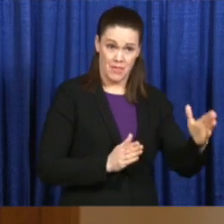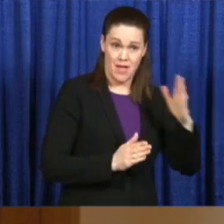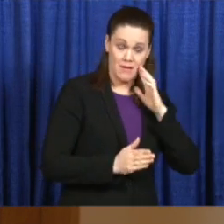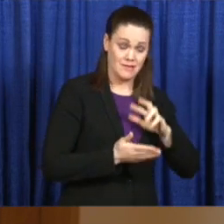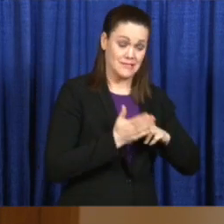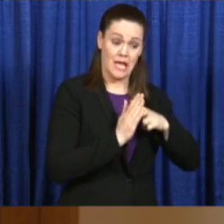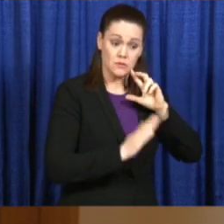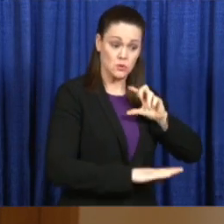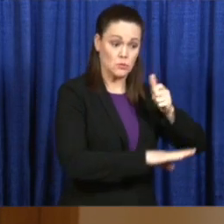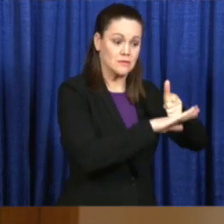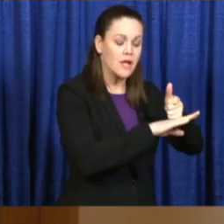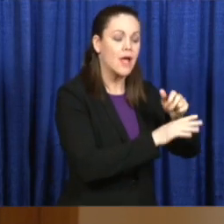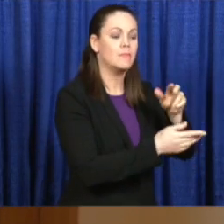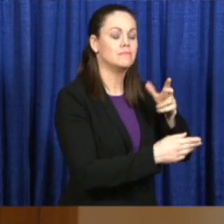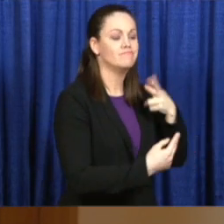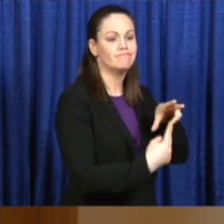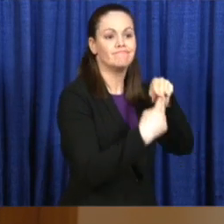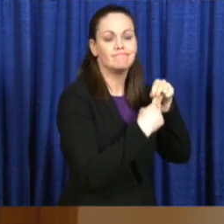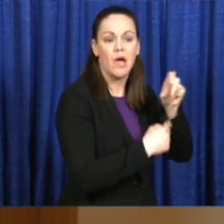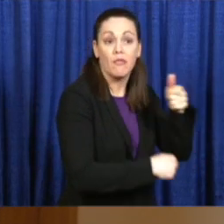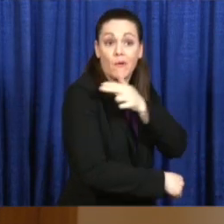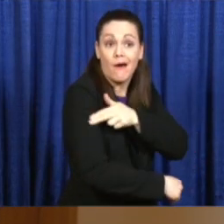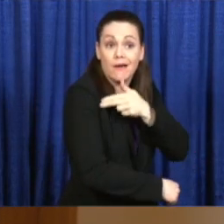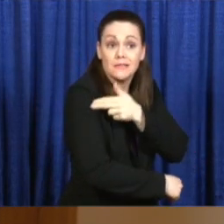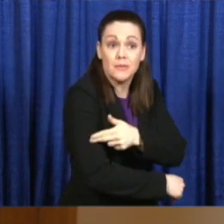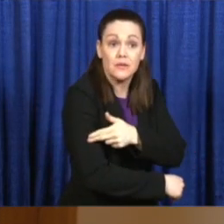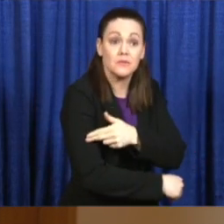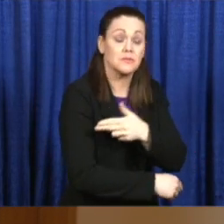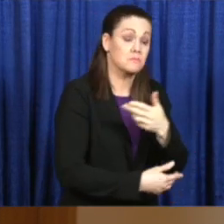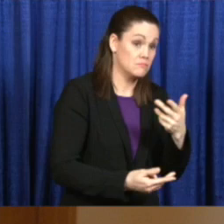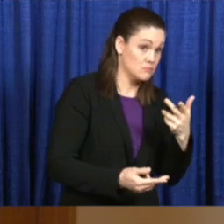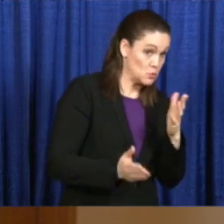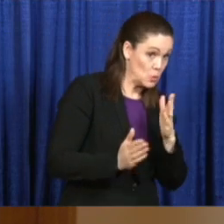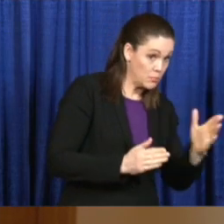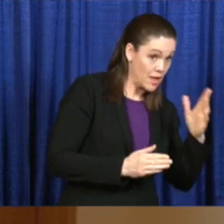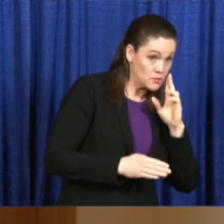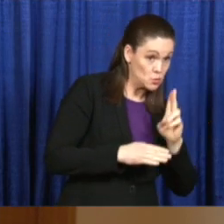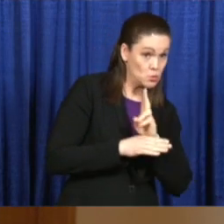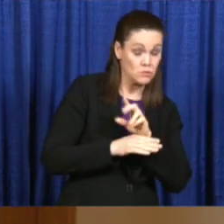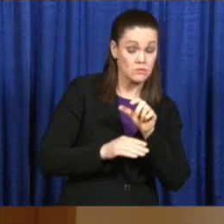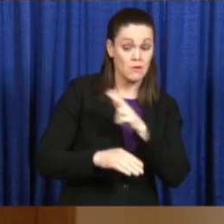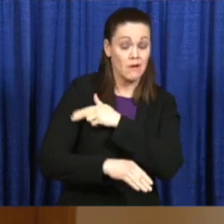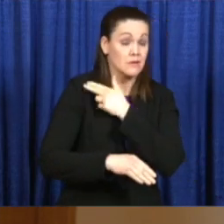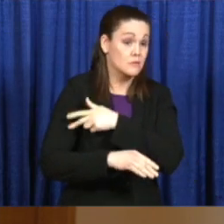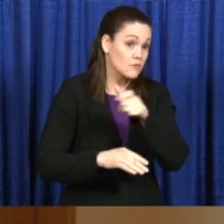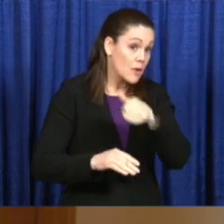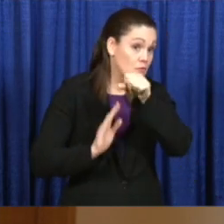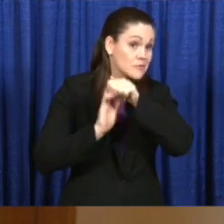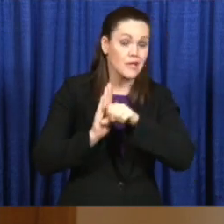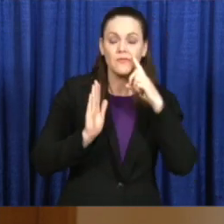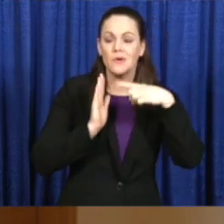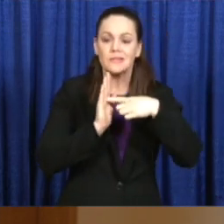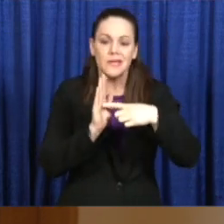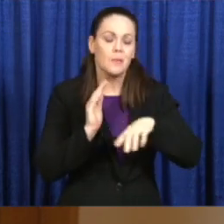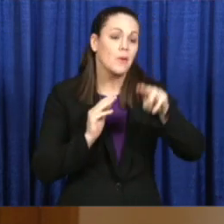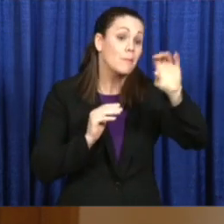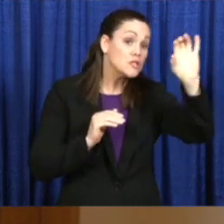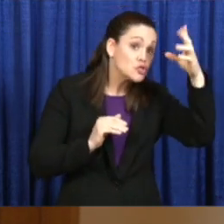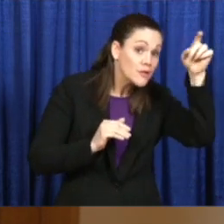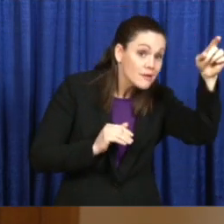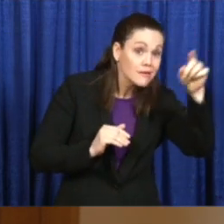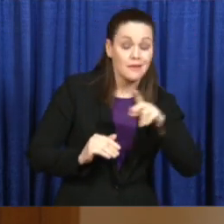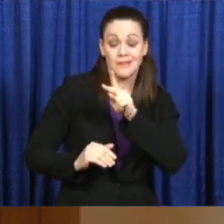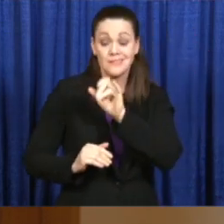any hospitals in other states, maybe Michigan or Kentucky, or do they anticipate patients coming in from Michigan or Kentucky or other states?